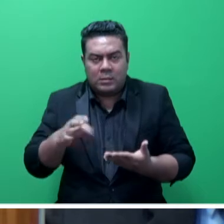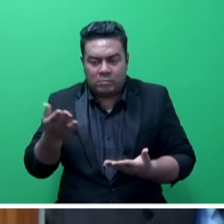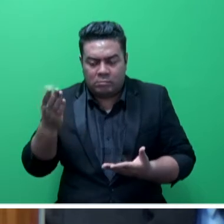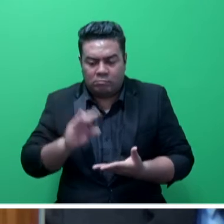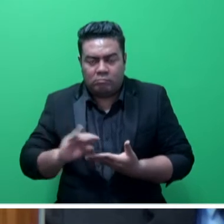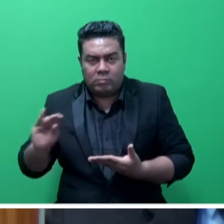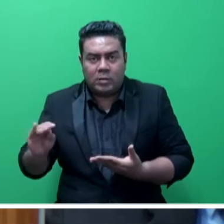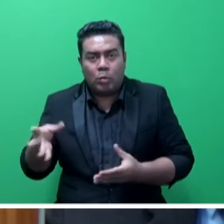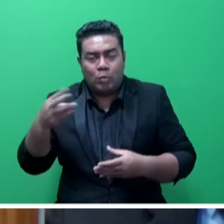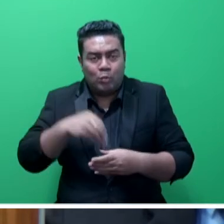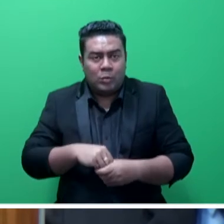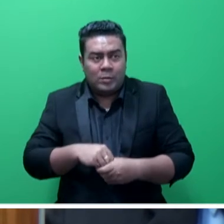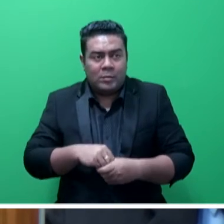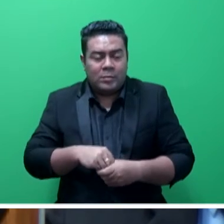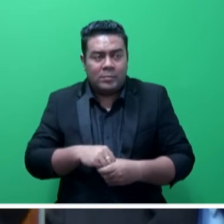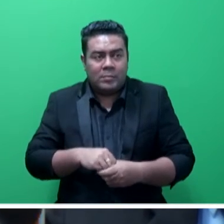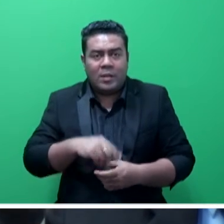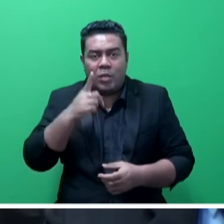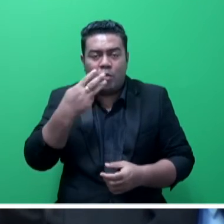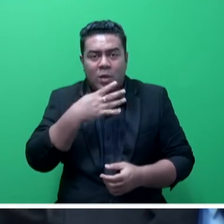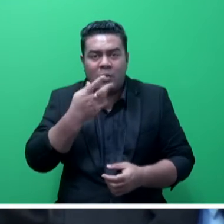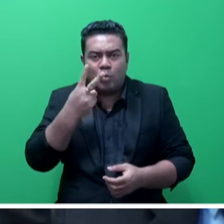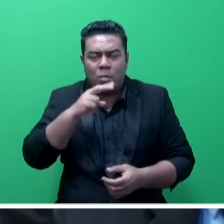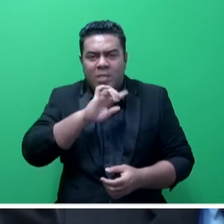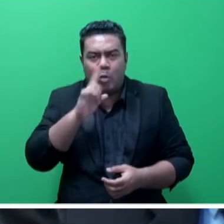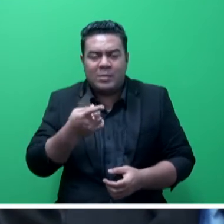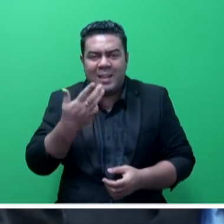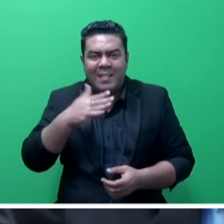in that is that we've installed a